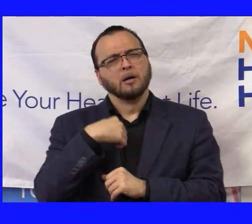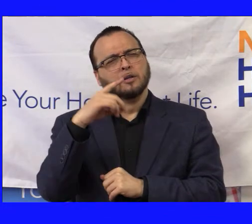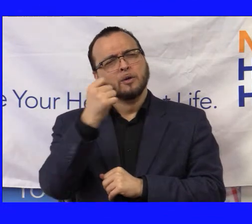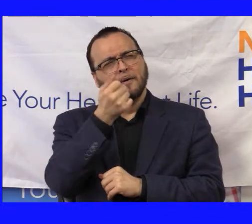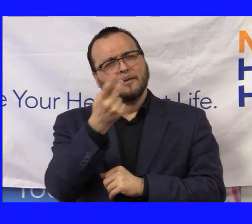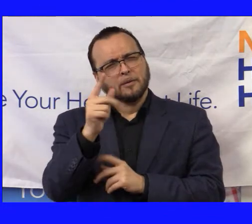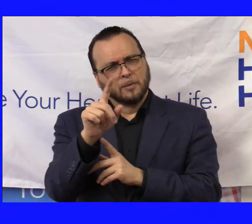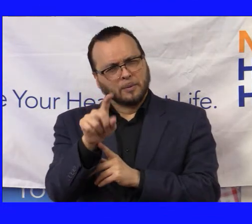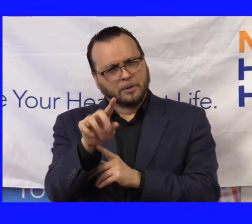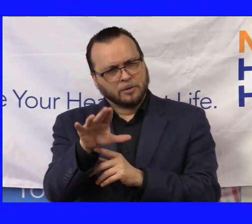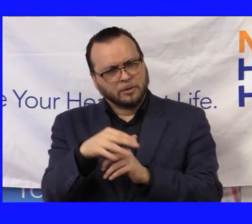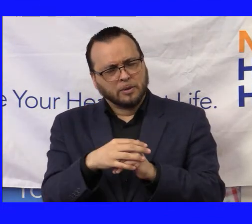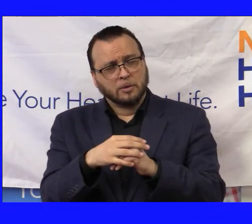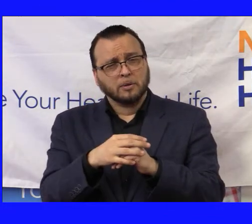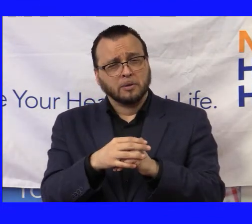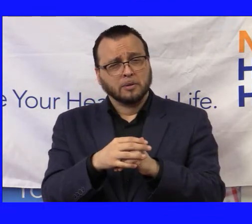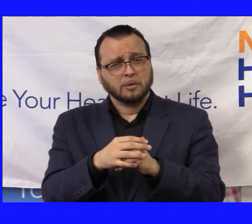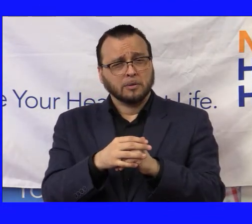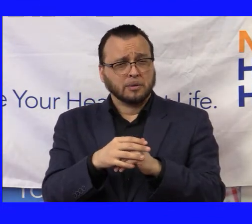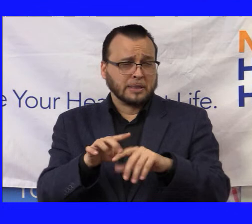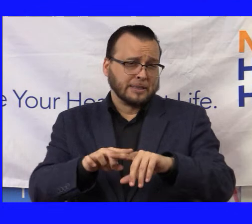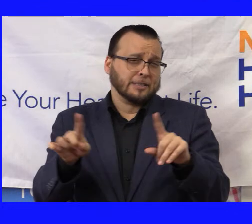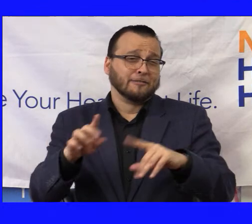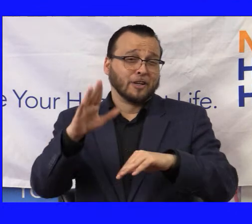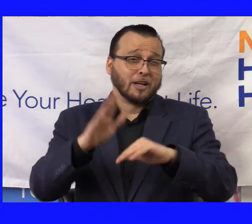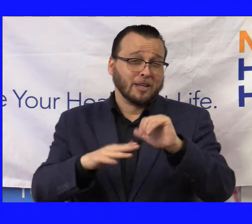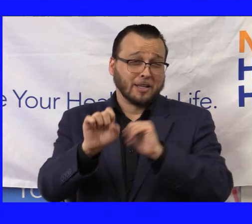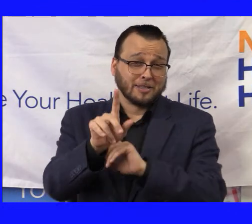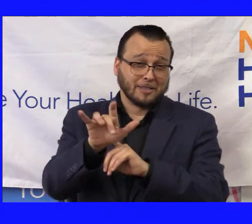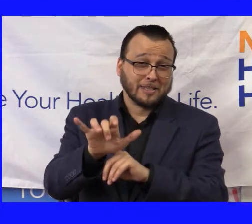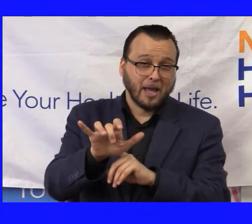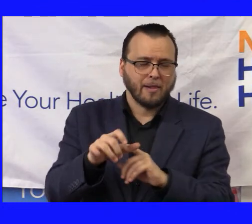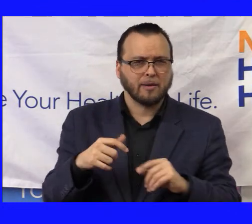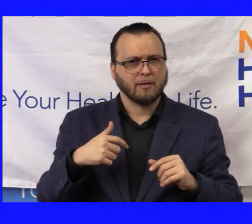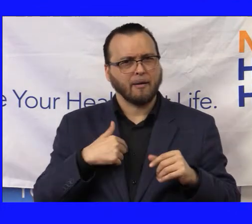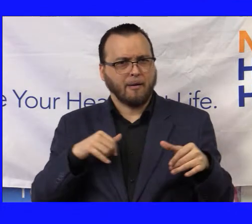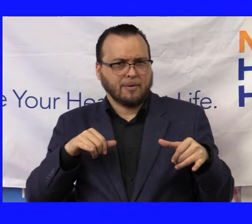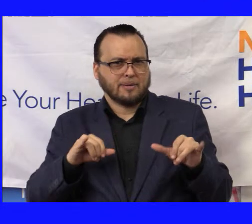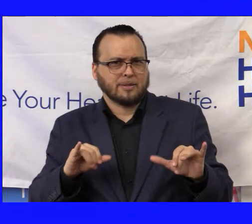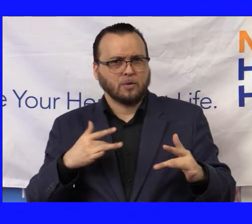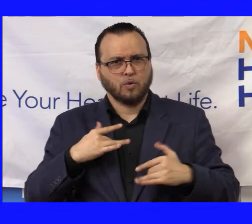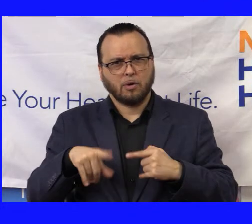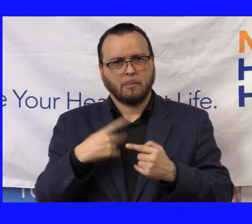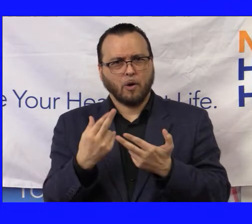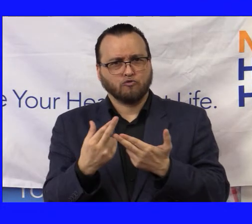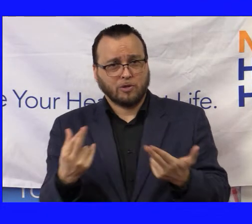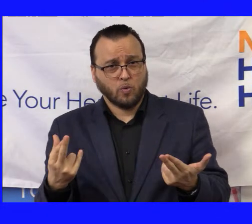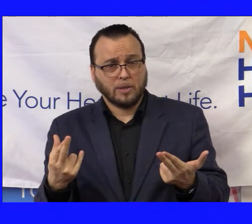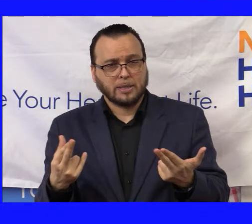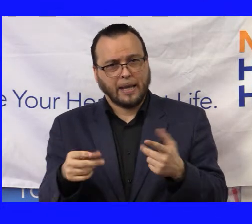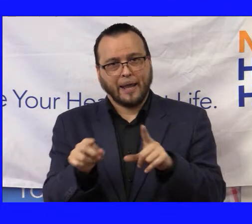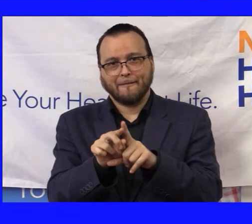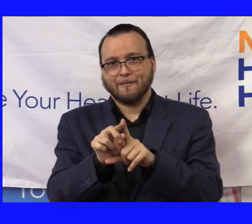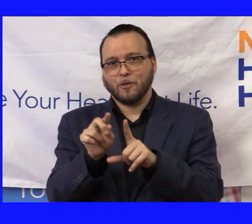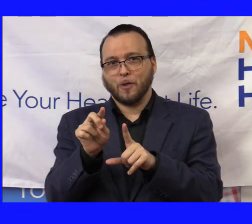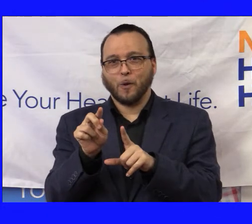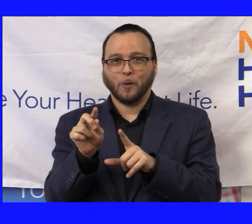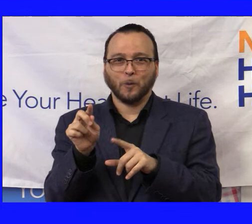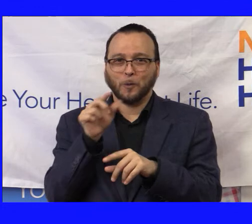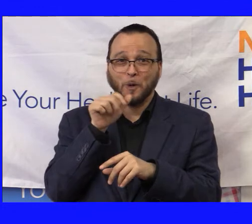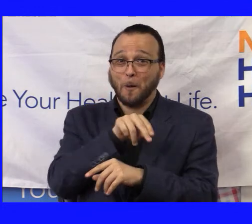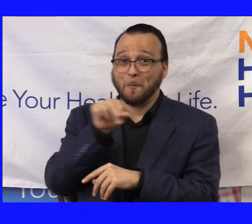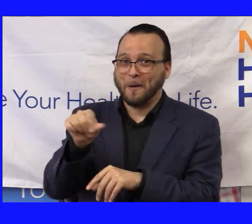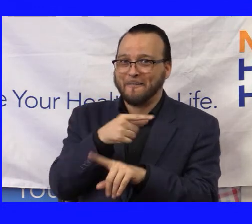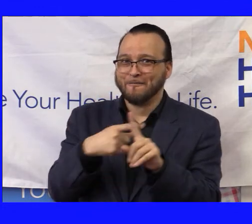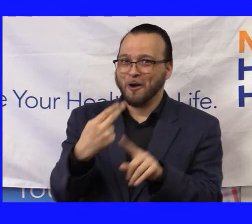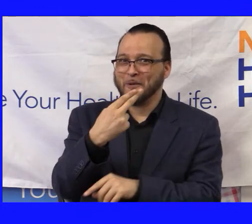questions, and different than Sally, I still worry about resources, even though it's not paid by Health and Hospital, because